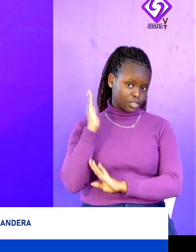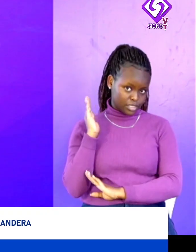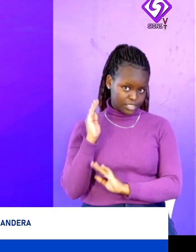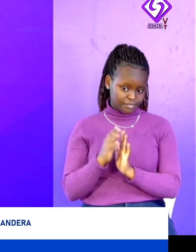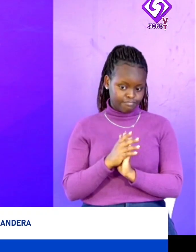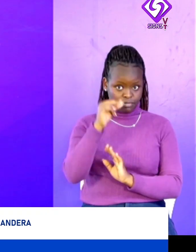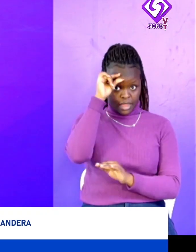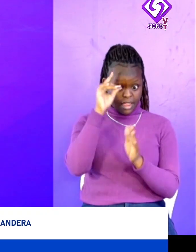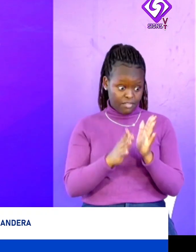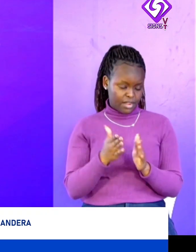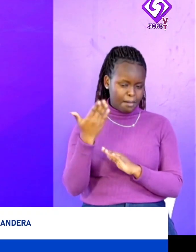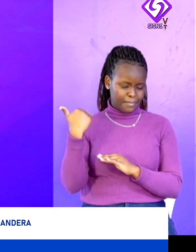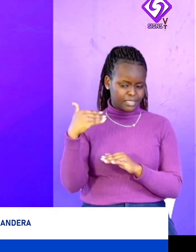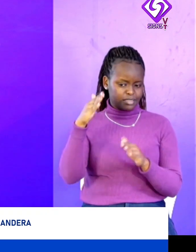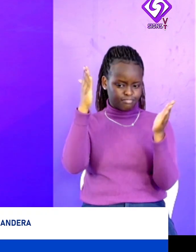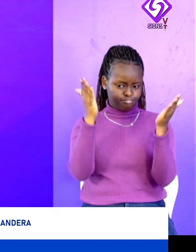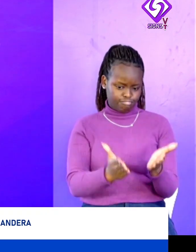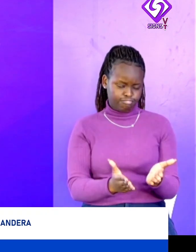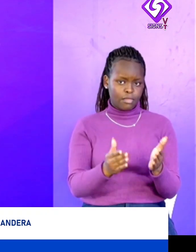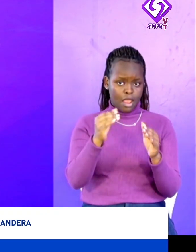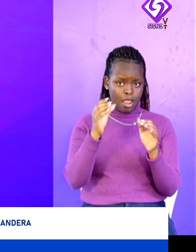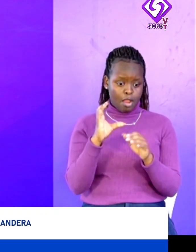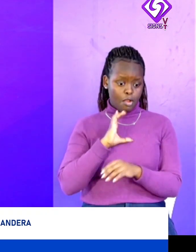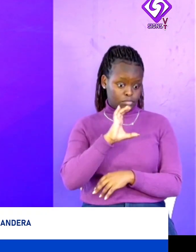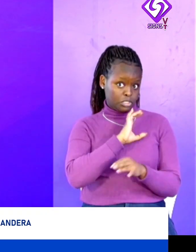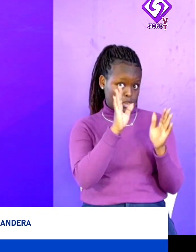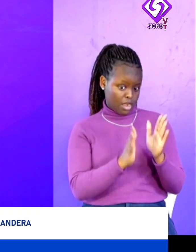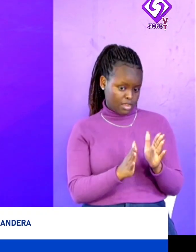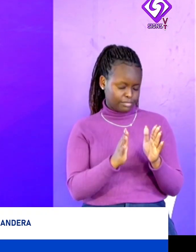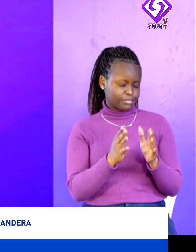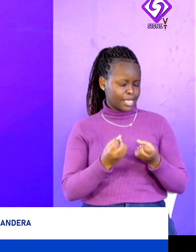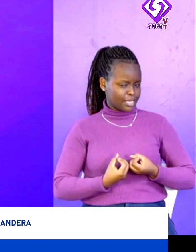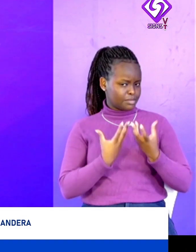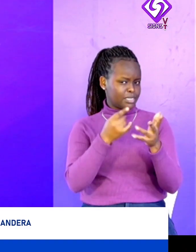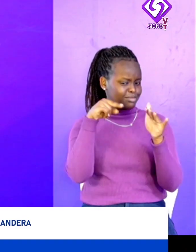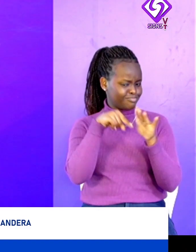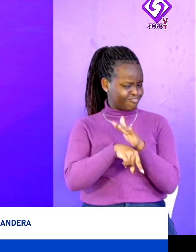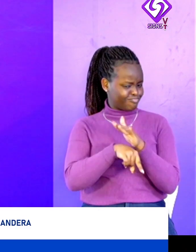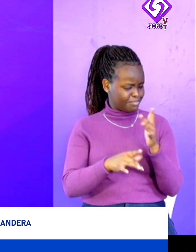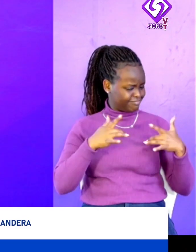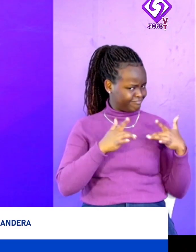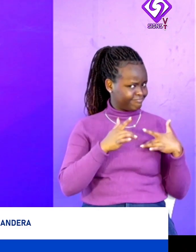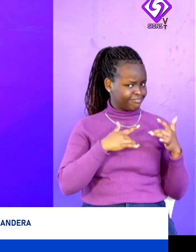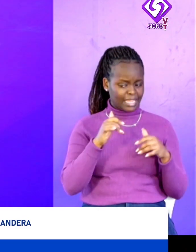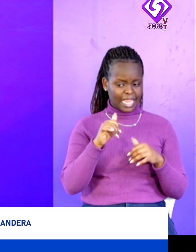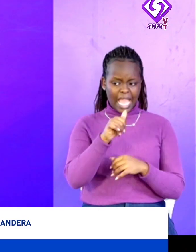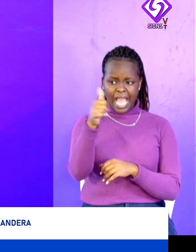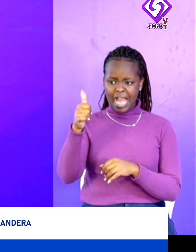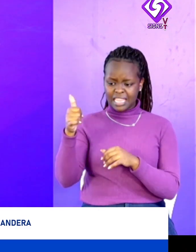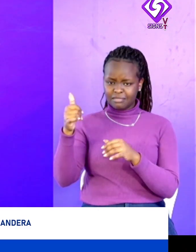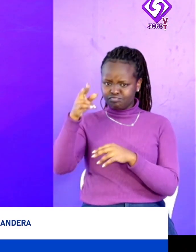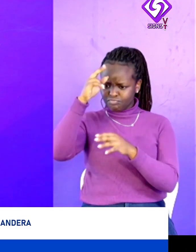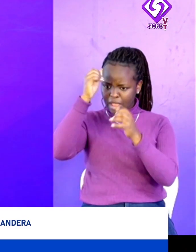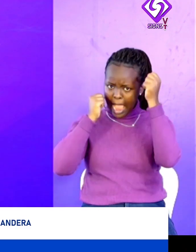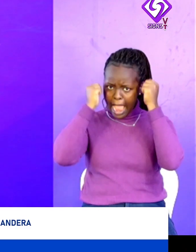former Rift Valley Regional Commissioner, expressed deep concern that foreign troops are operating freely on Kenyan